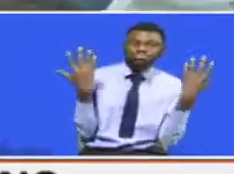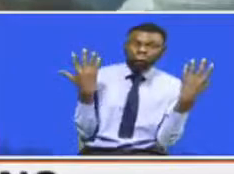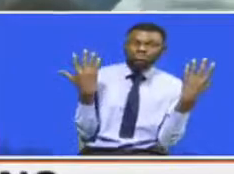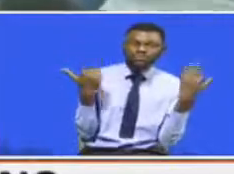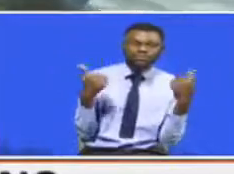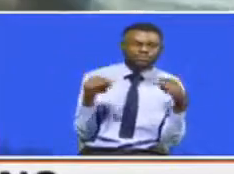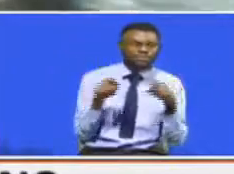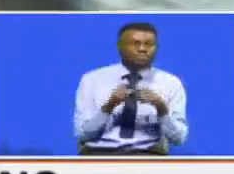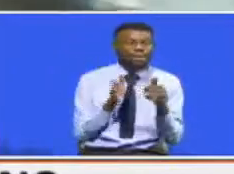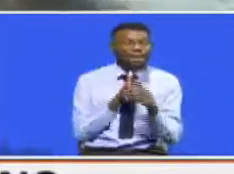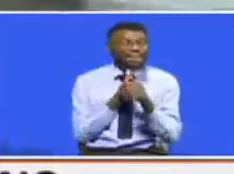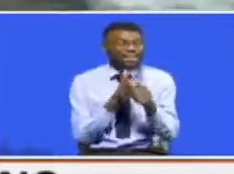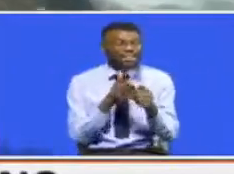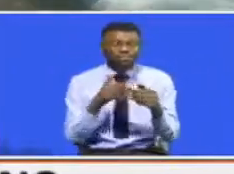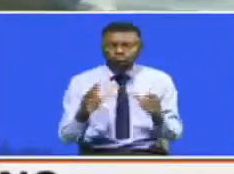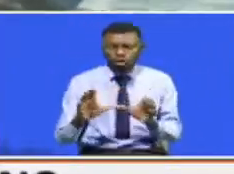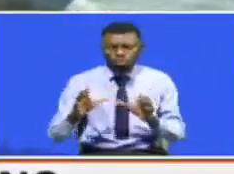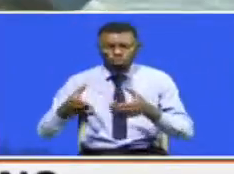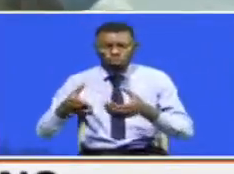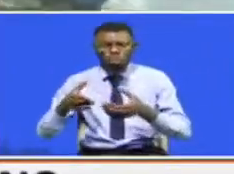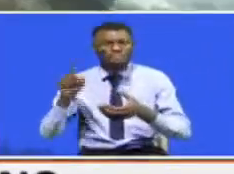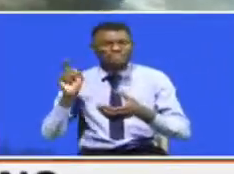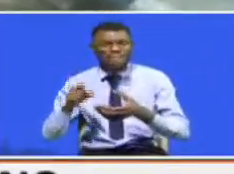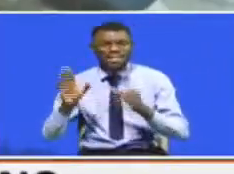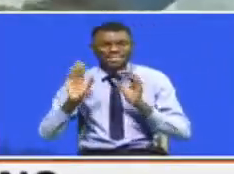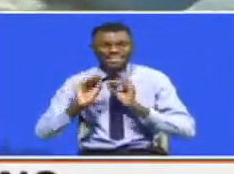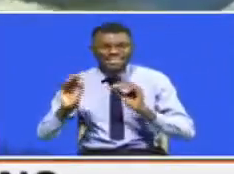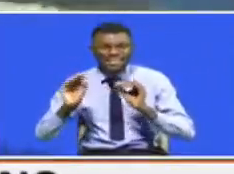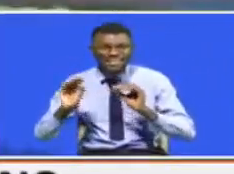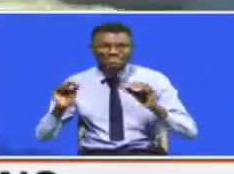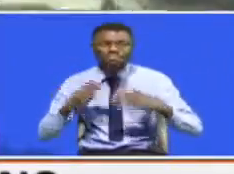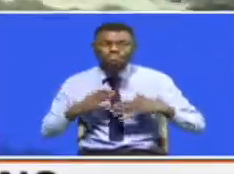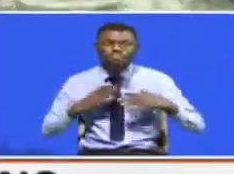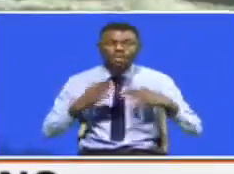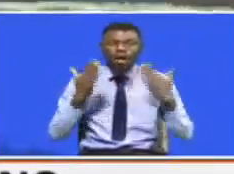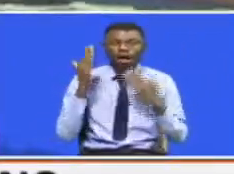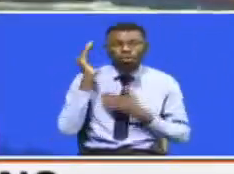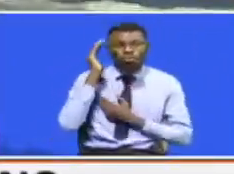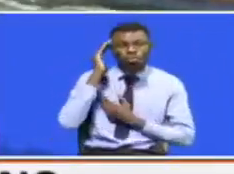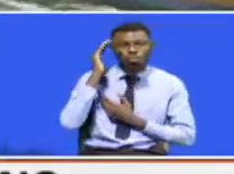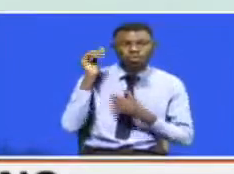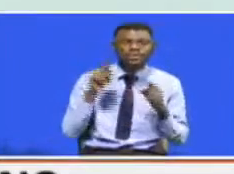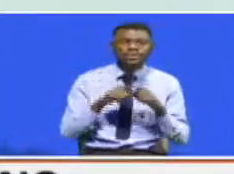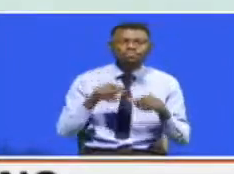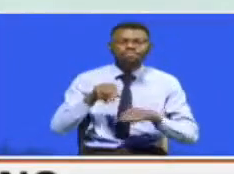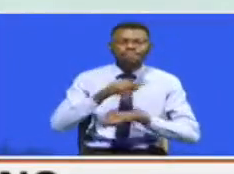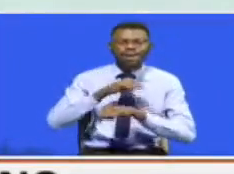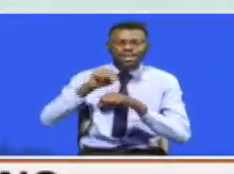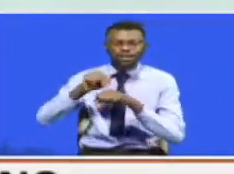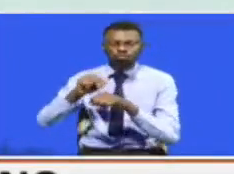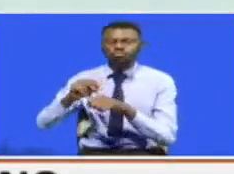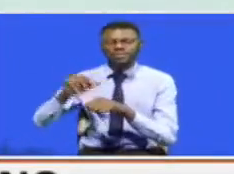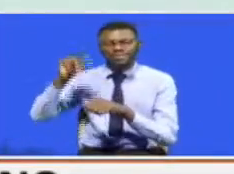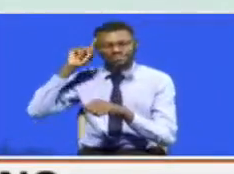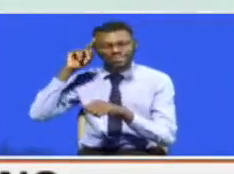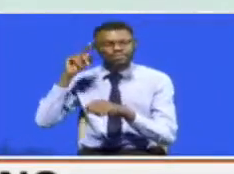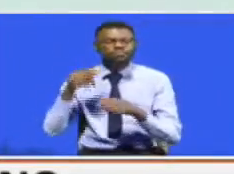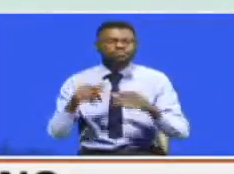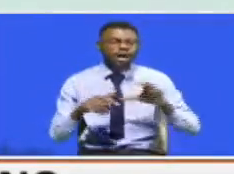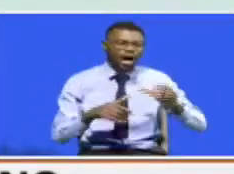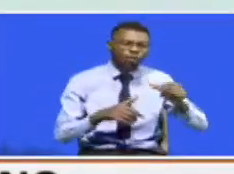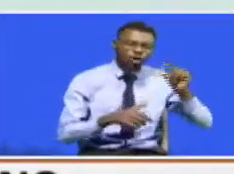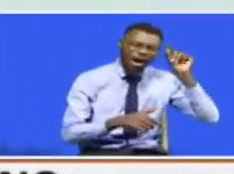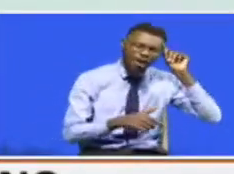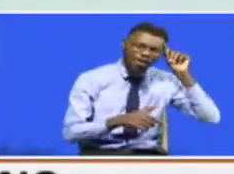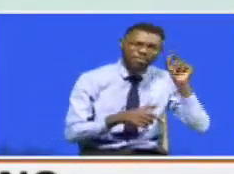leadership of the Beach Management Unit, to sensitize our people, but we also need to call upon both the national and the county government to ensure